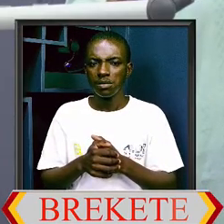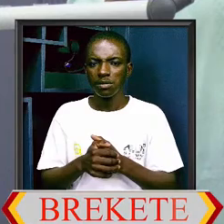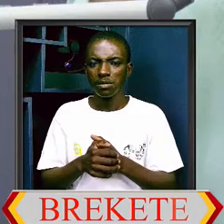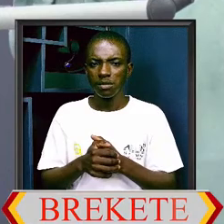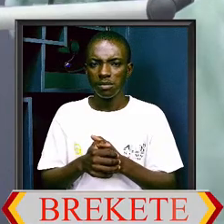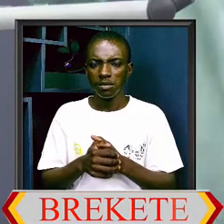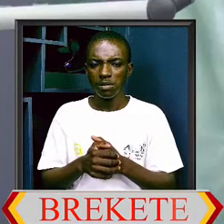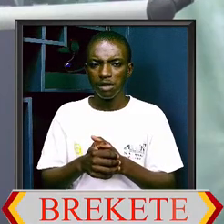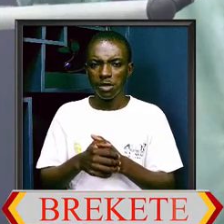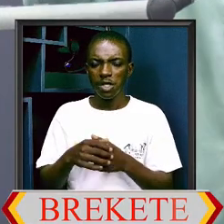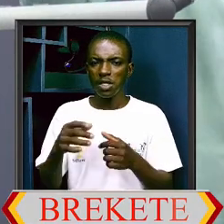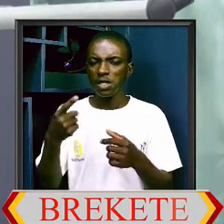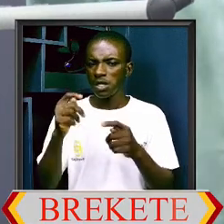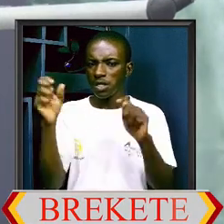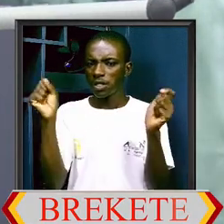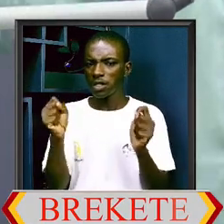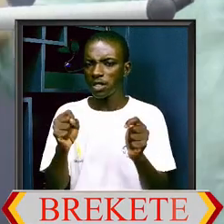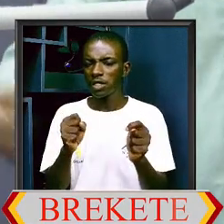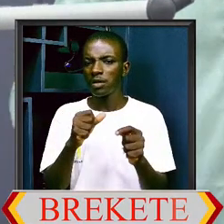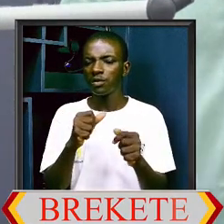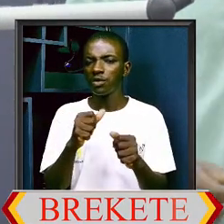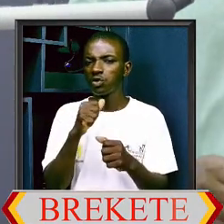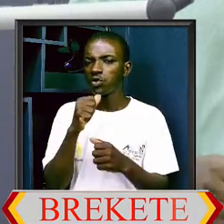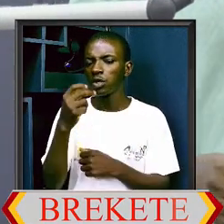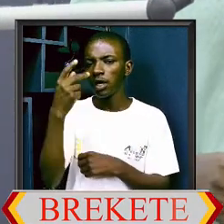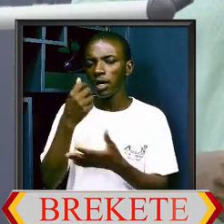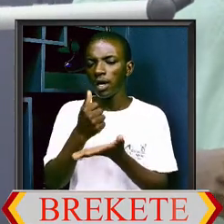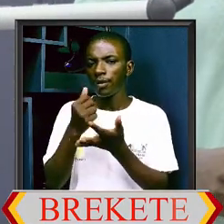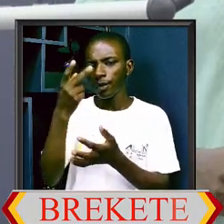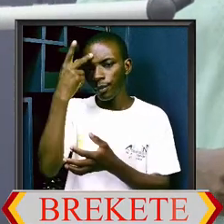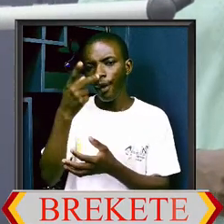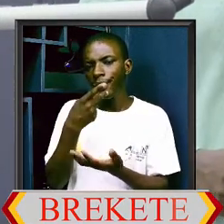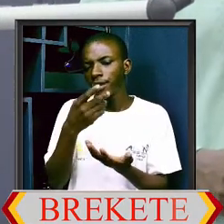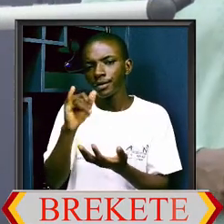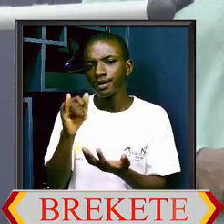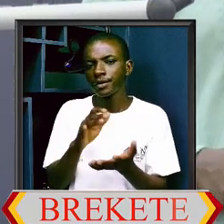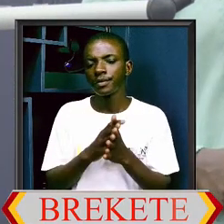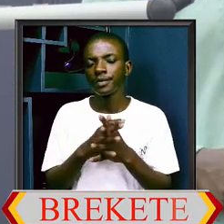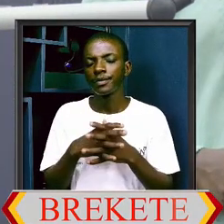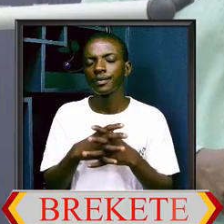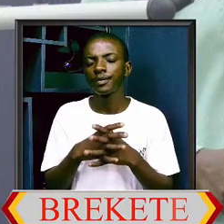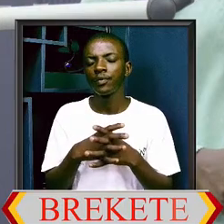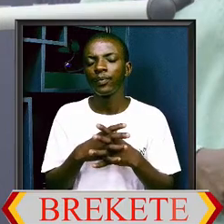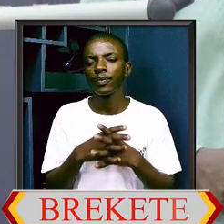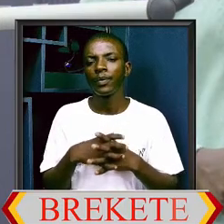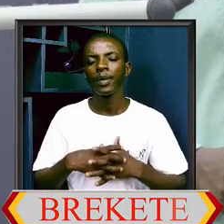together the system is not helping parenting